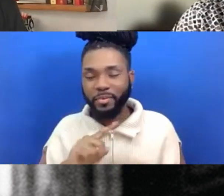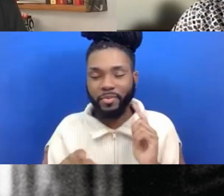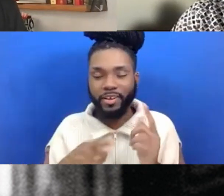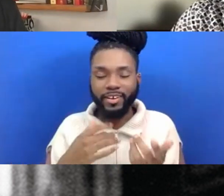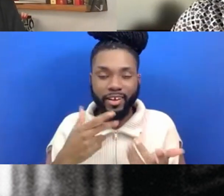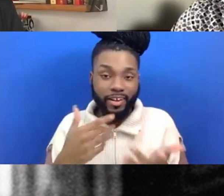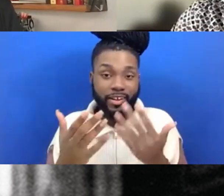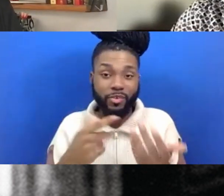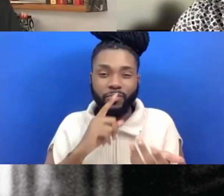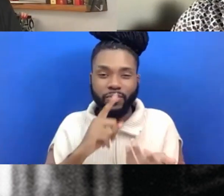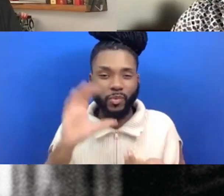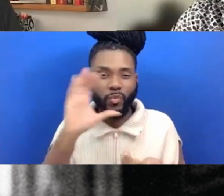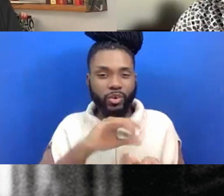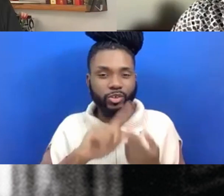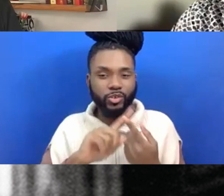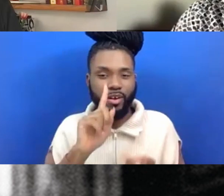question to ask the author, right?